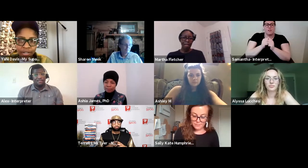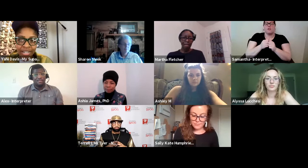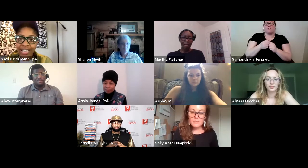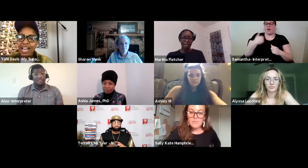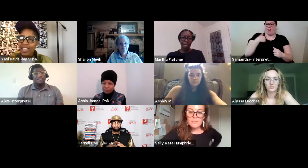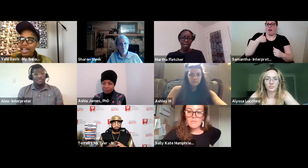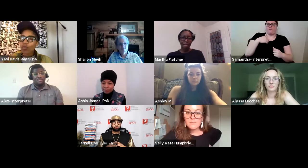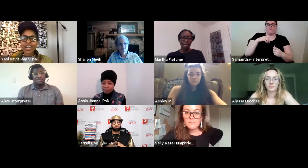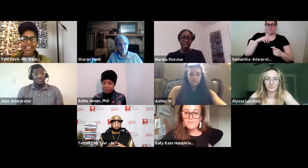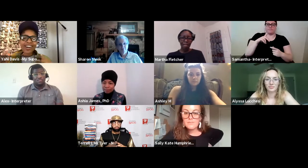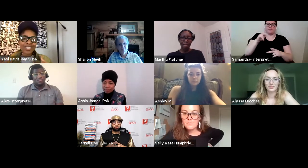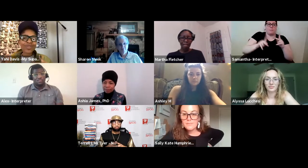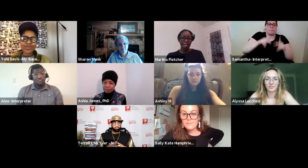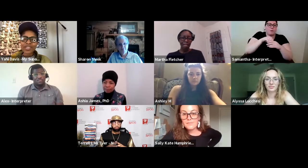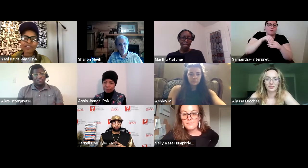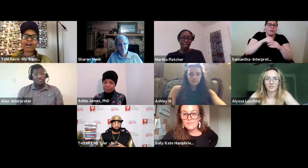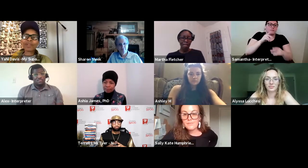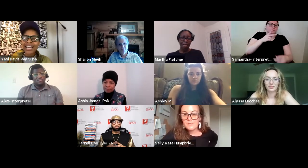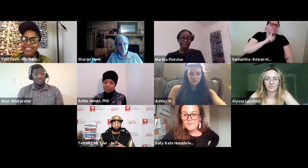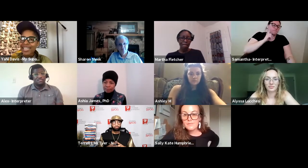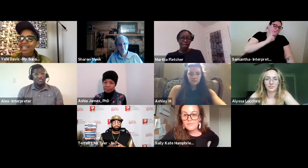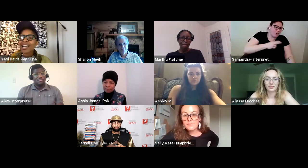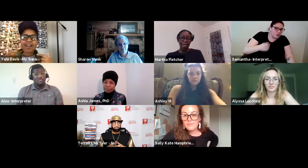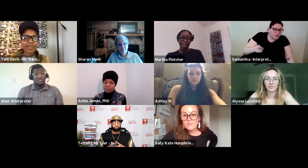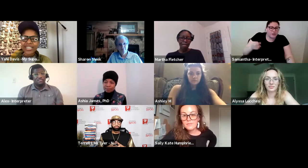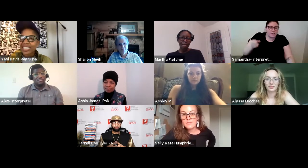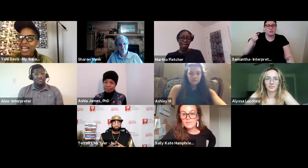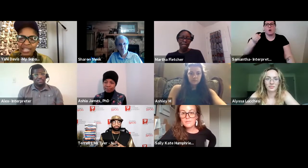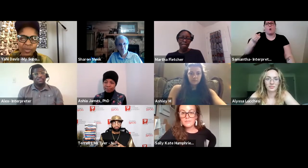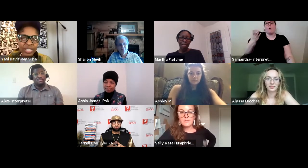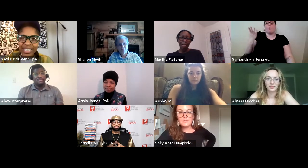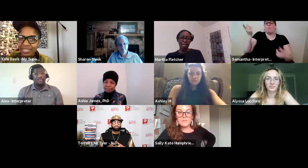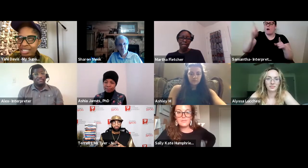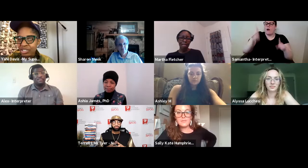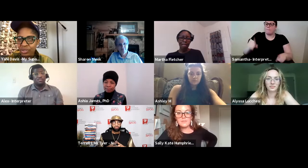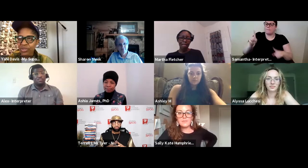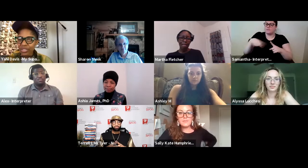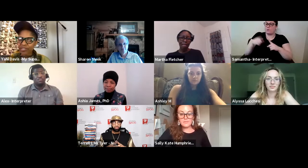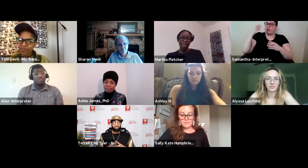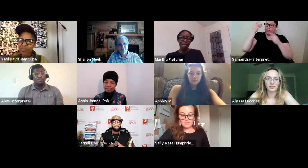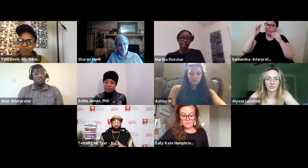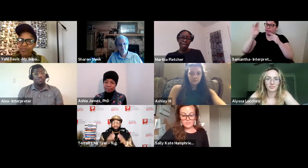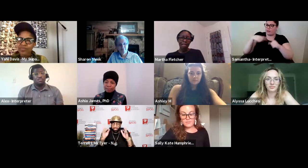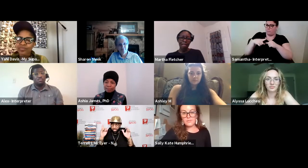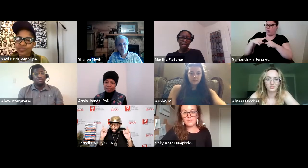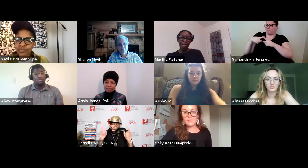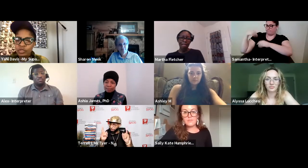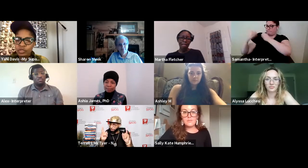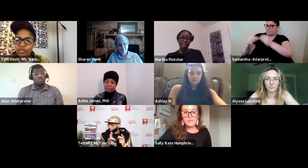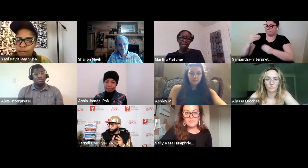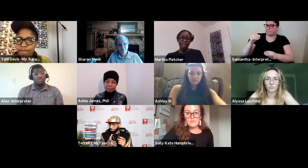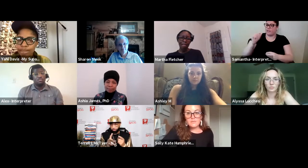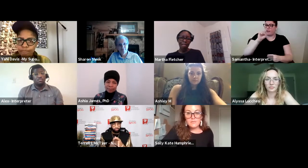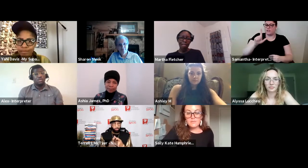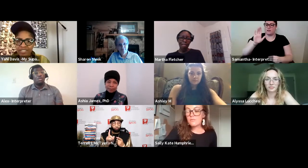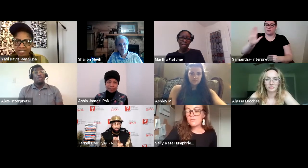hard of hearing, like what comes up when you think about passing American Sign Language down to your children? Well, I want to say